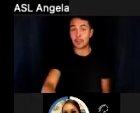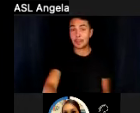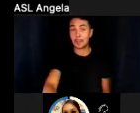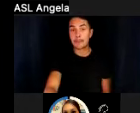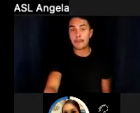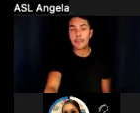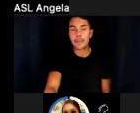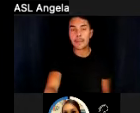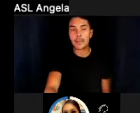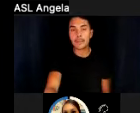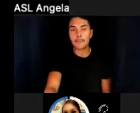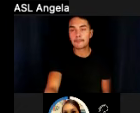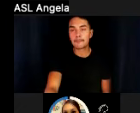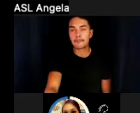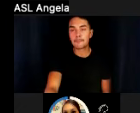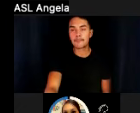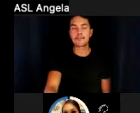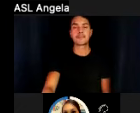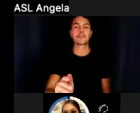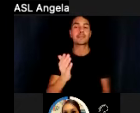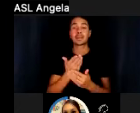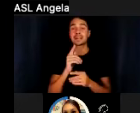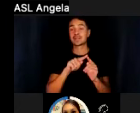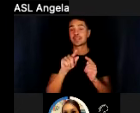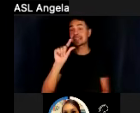about gaps that you might identify,